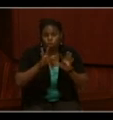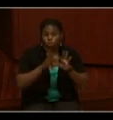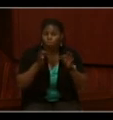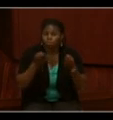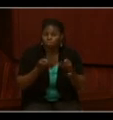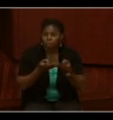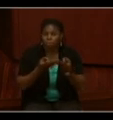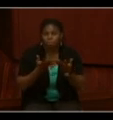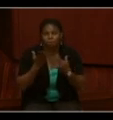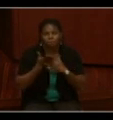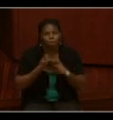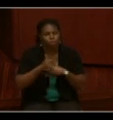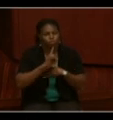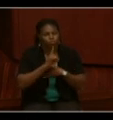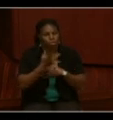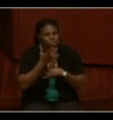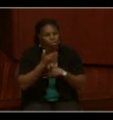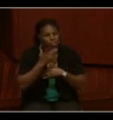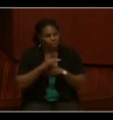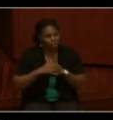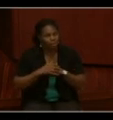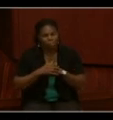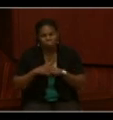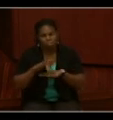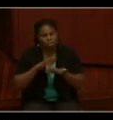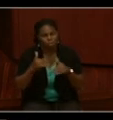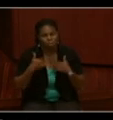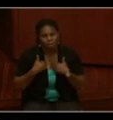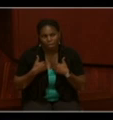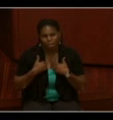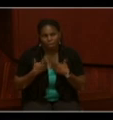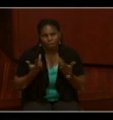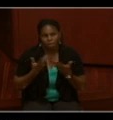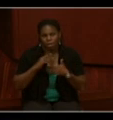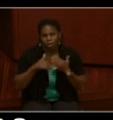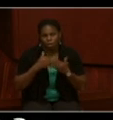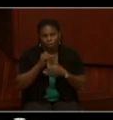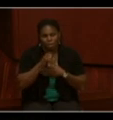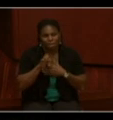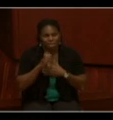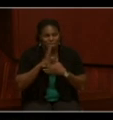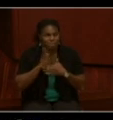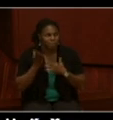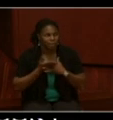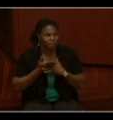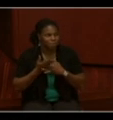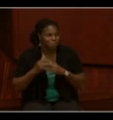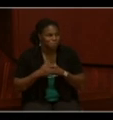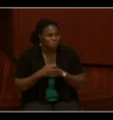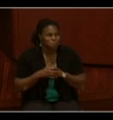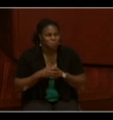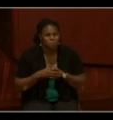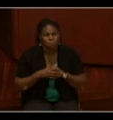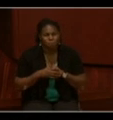files, you are truly lucky because these don't occur in every case file. Next slide, please.